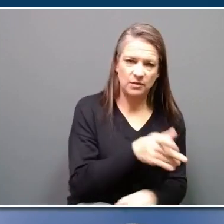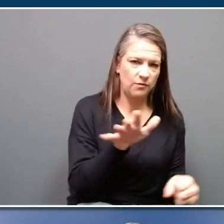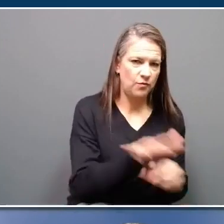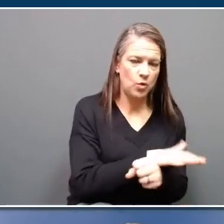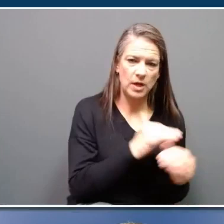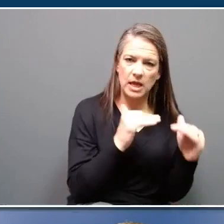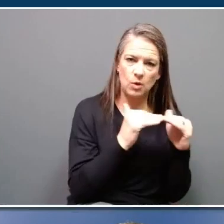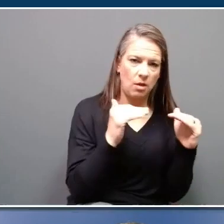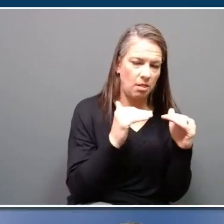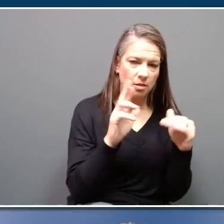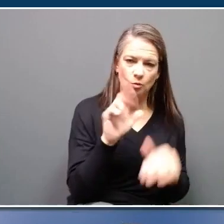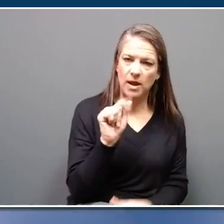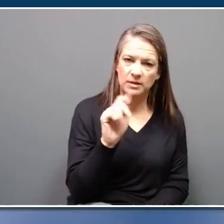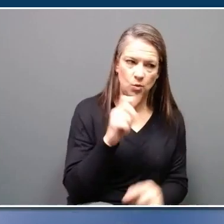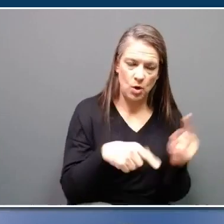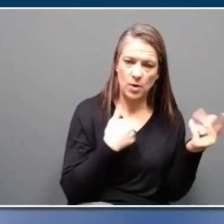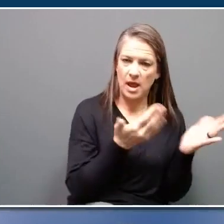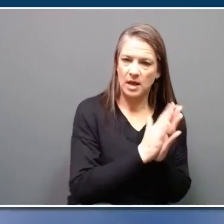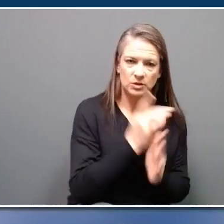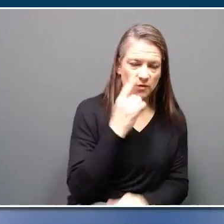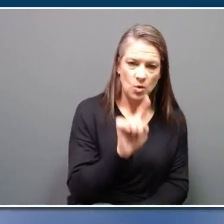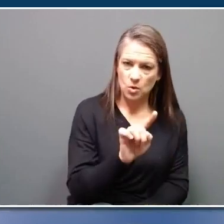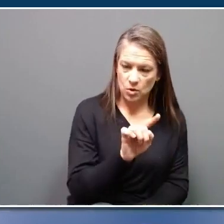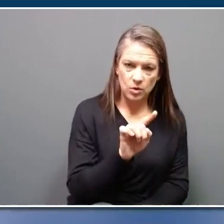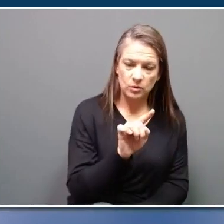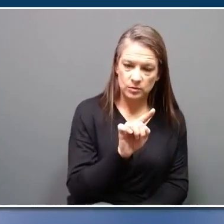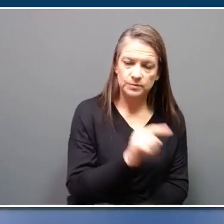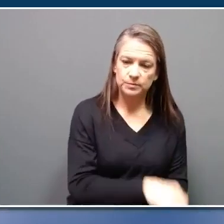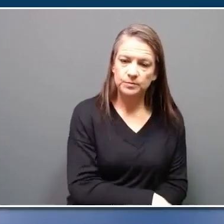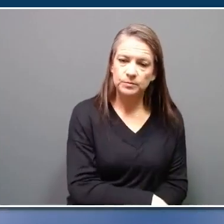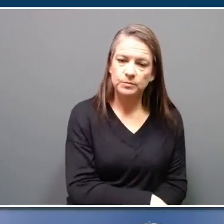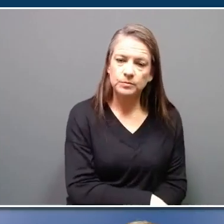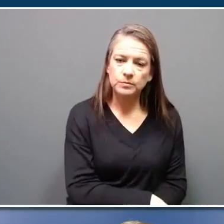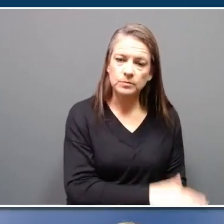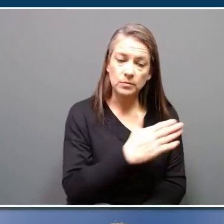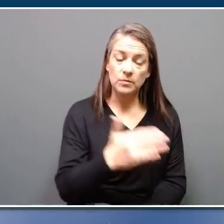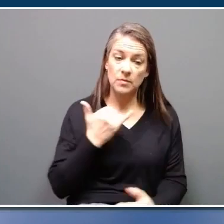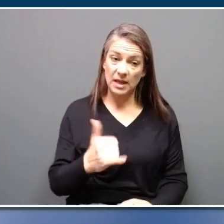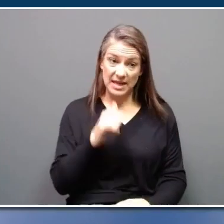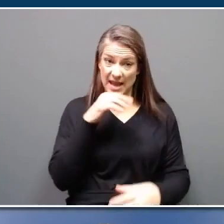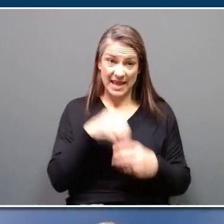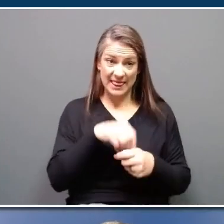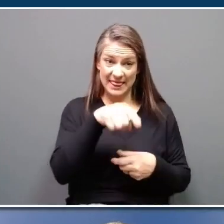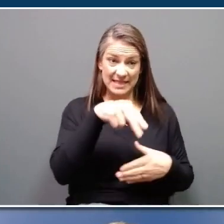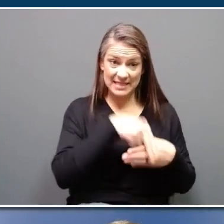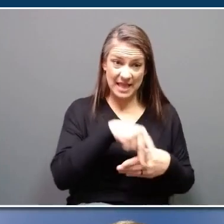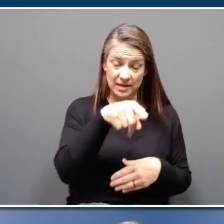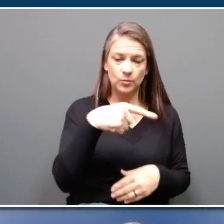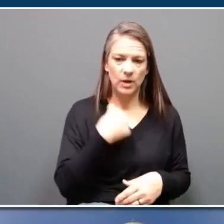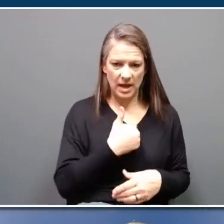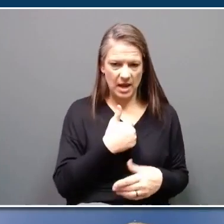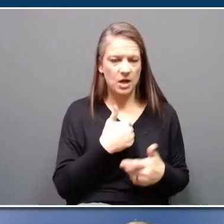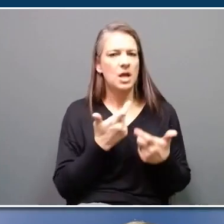equalization rate that we requested on that side. And then, while it is not in this slide, we had